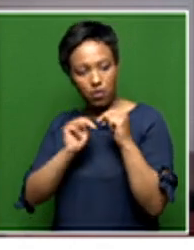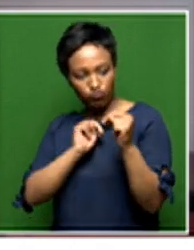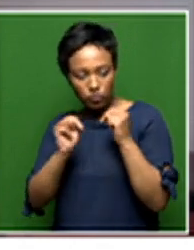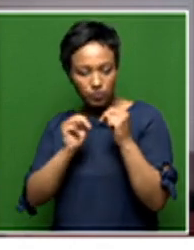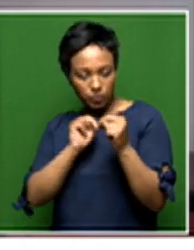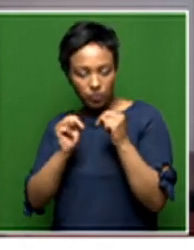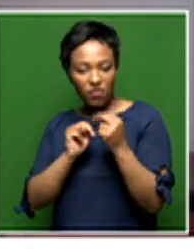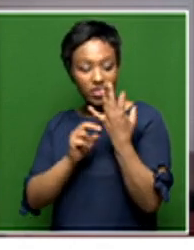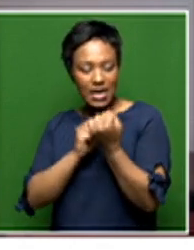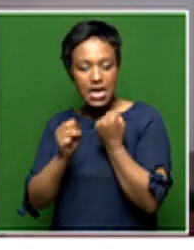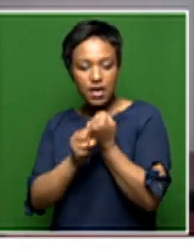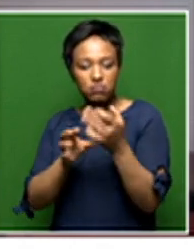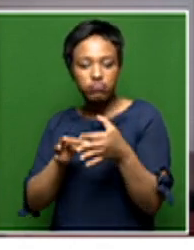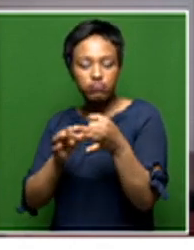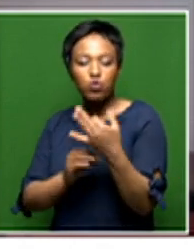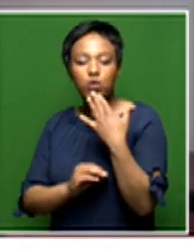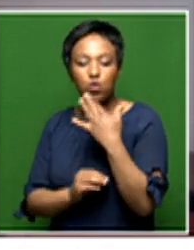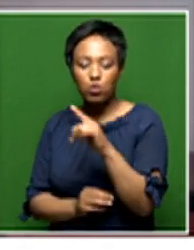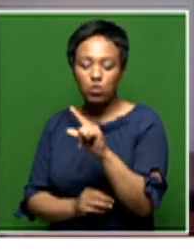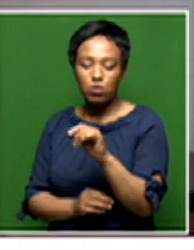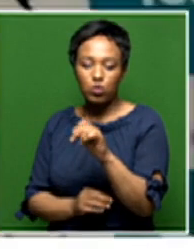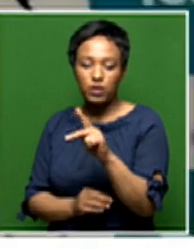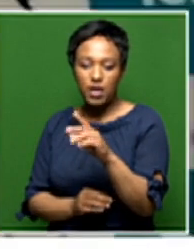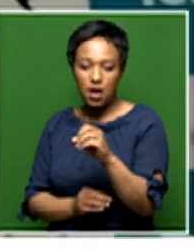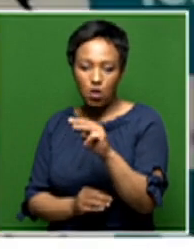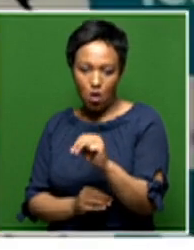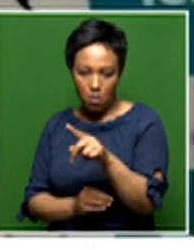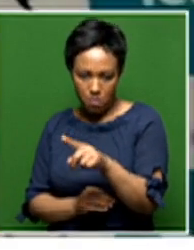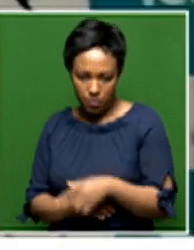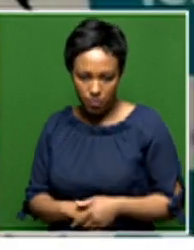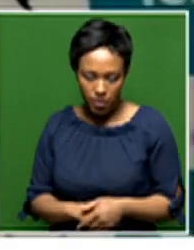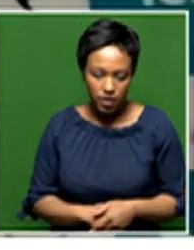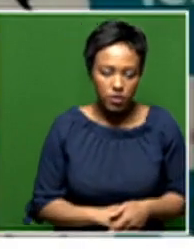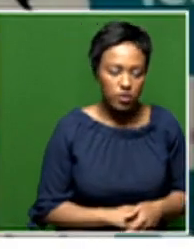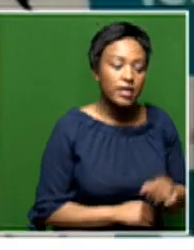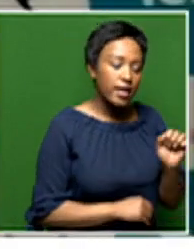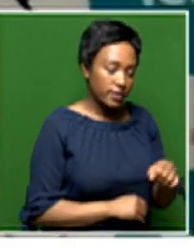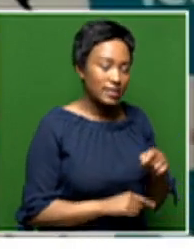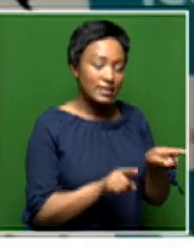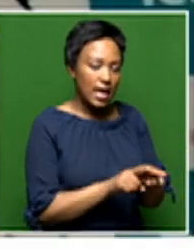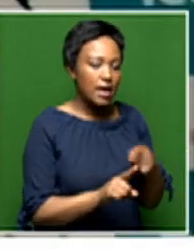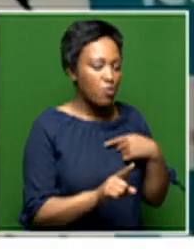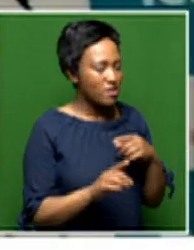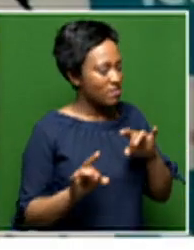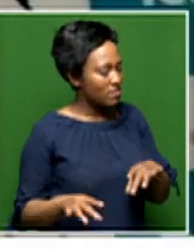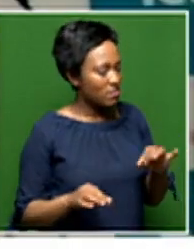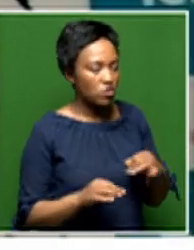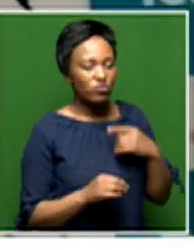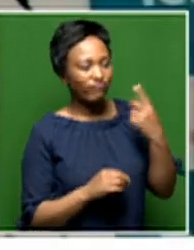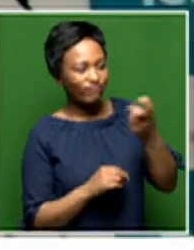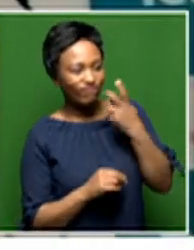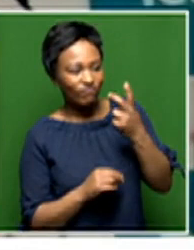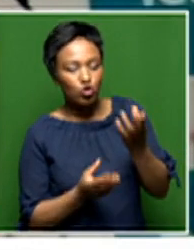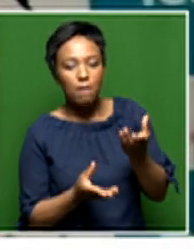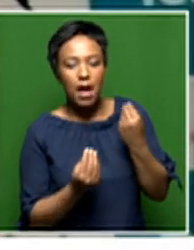negotiations for another 3 years with Telkom. It was, because we are also struggling to get the sponsors that we want on board.